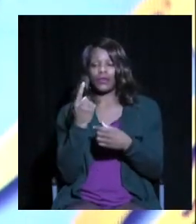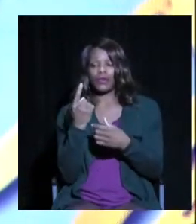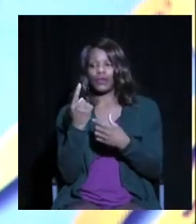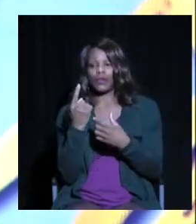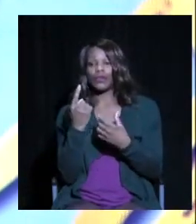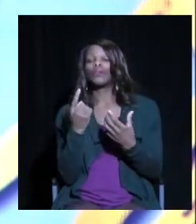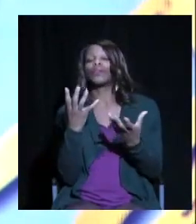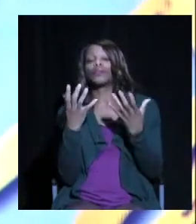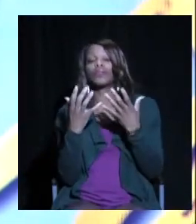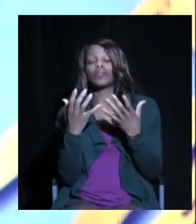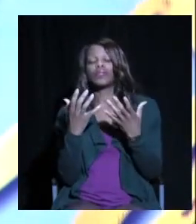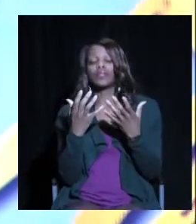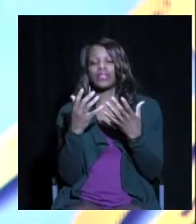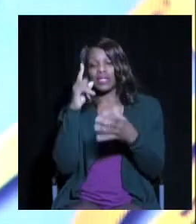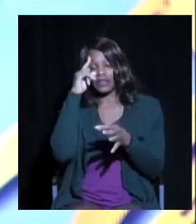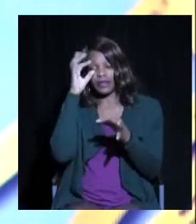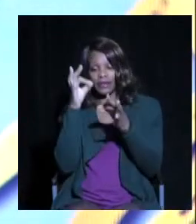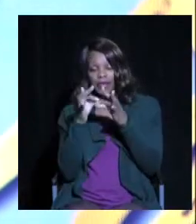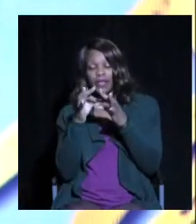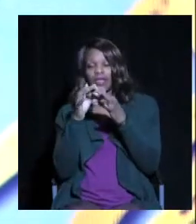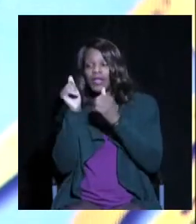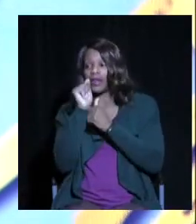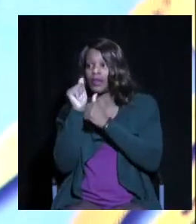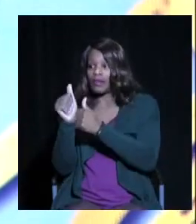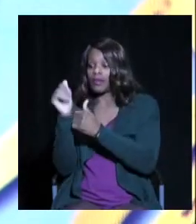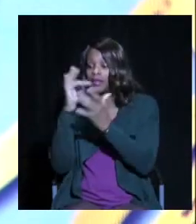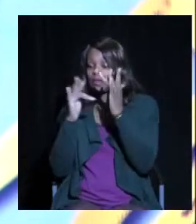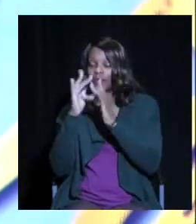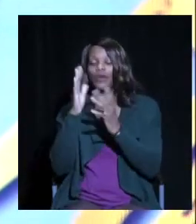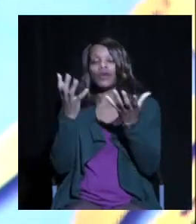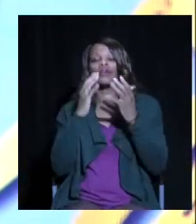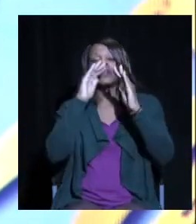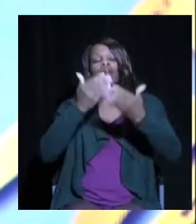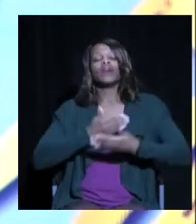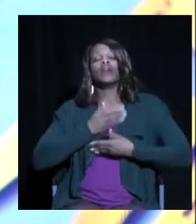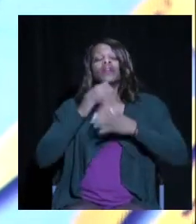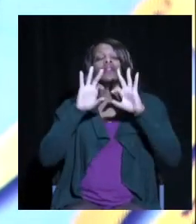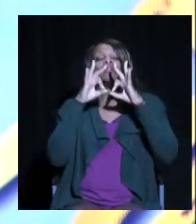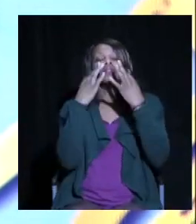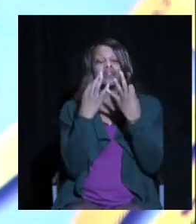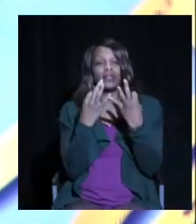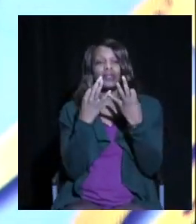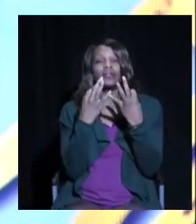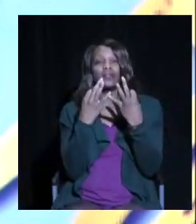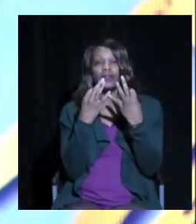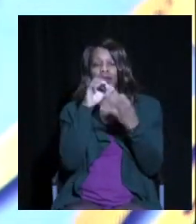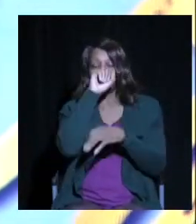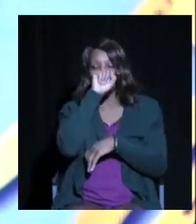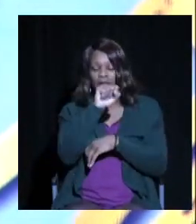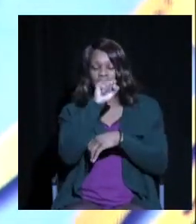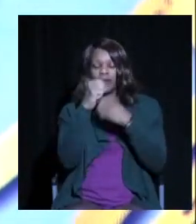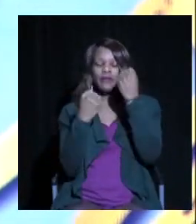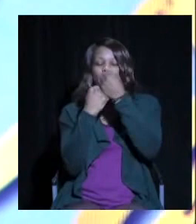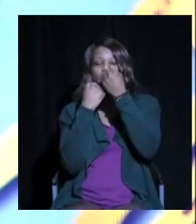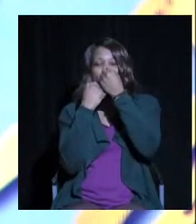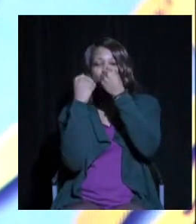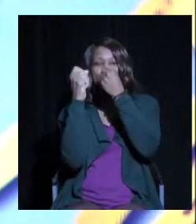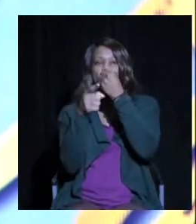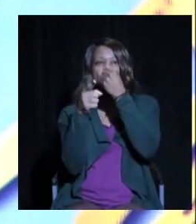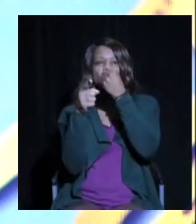putting my faith in Jesus. I want to follow him. We want to welcome you to the family, and we would love to walk alongside you.